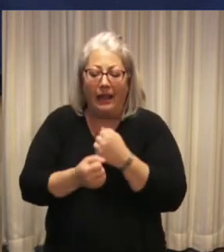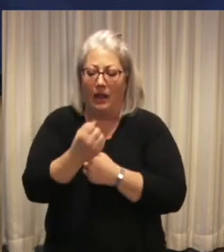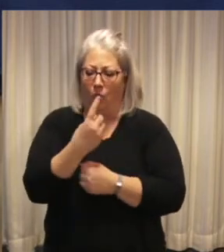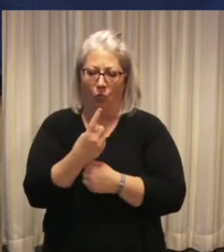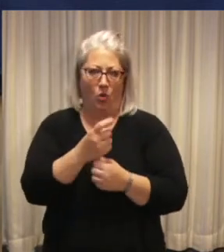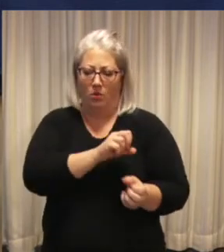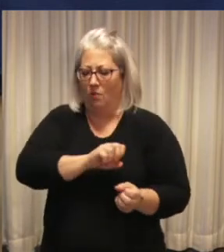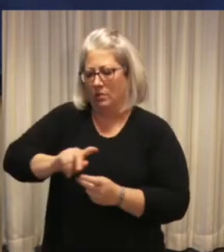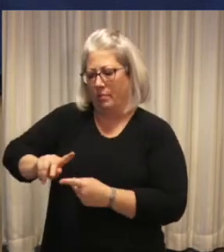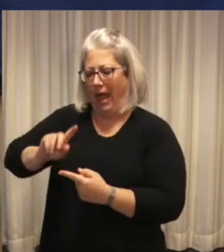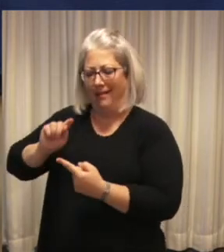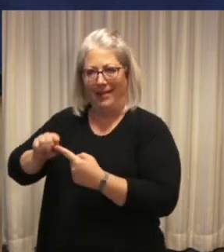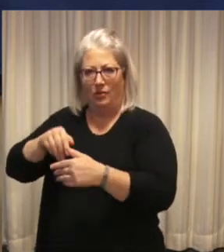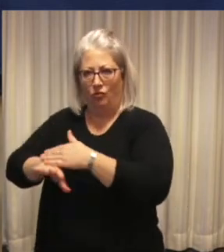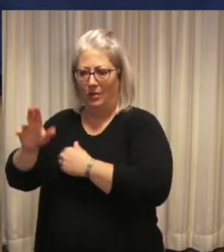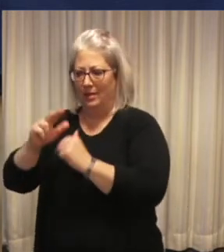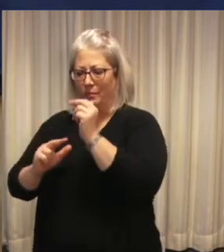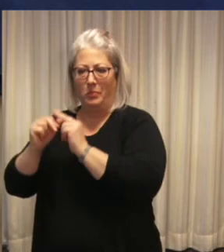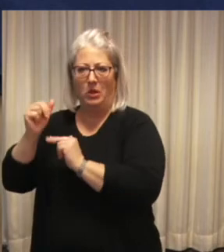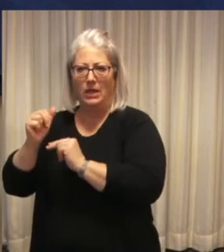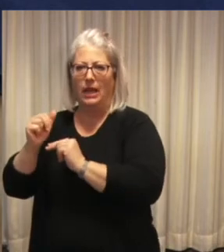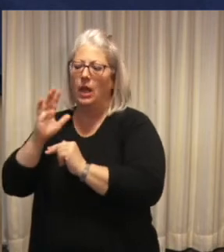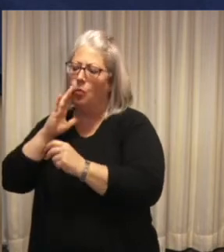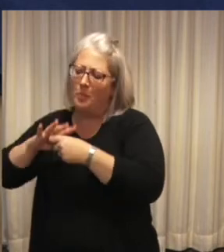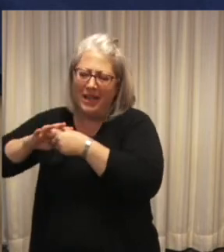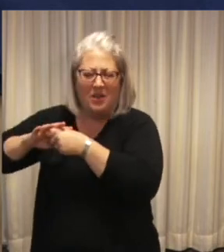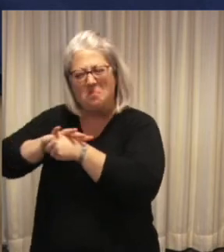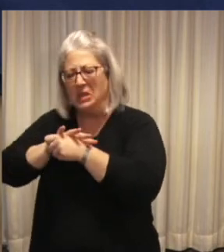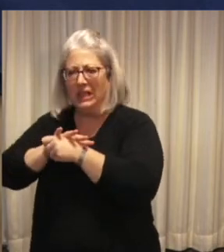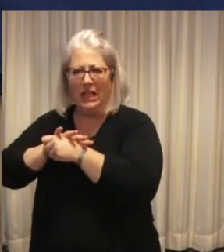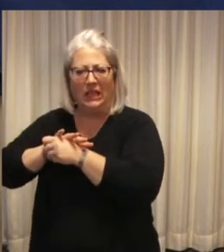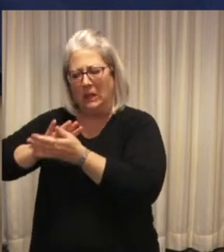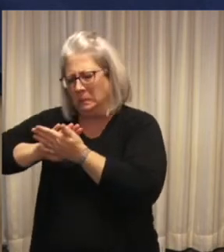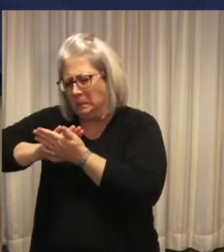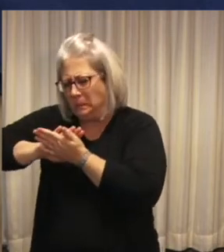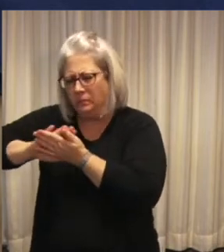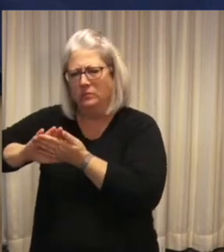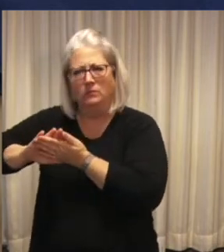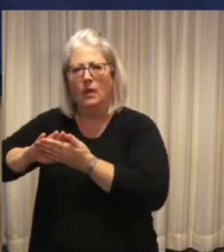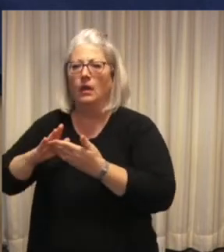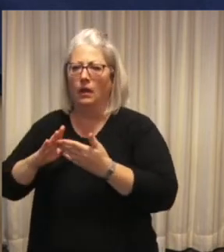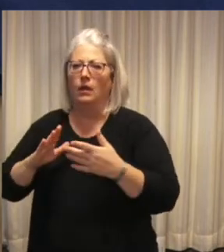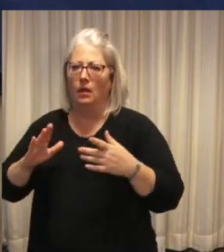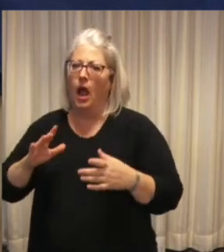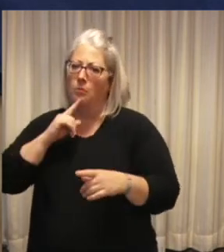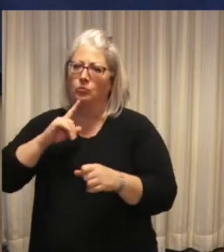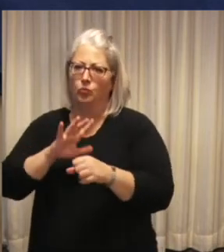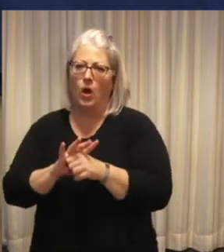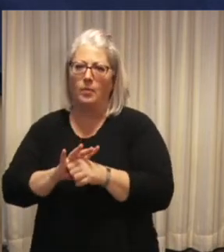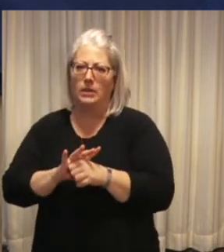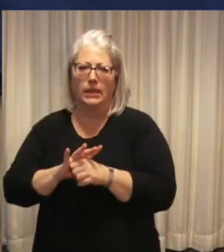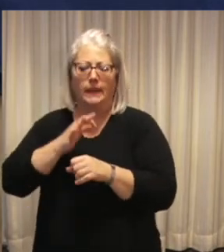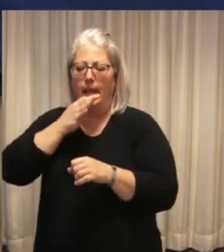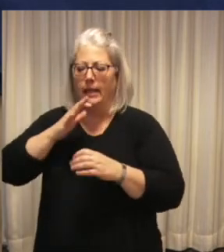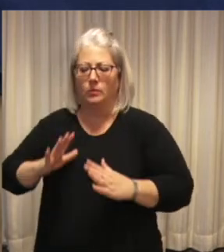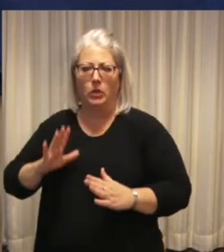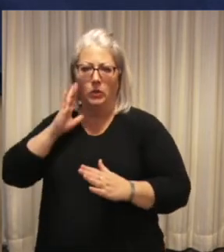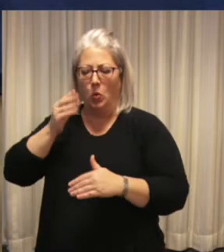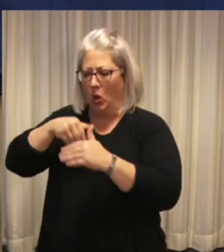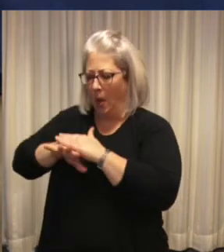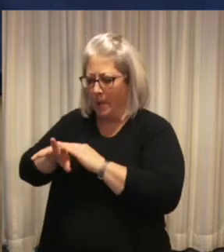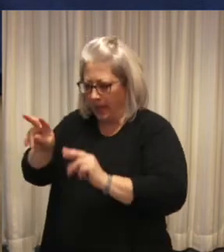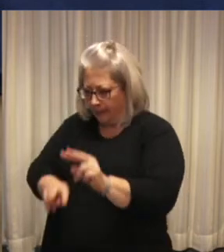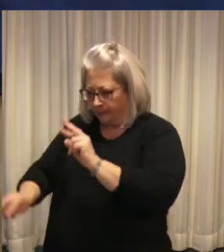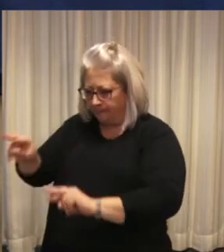anybody goes back in there. And you have my word on that. We will have the whole team and we'll have the experts in to do that. And I know